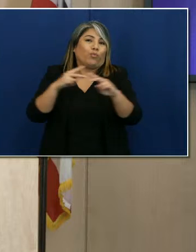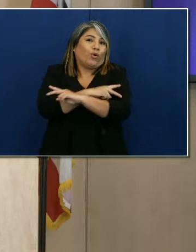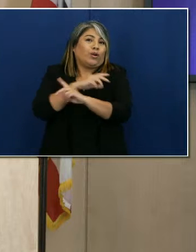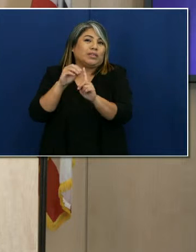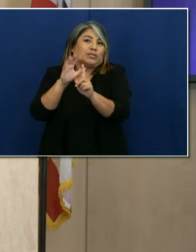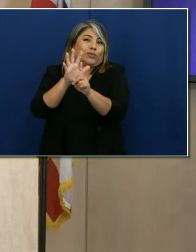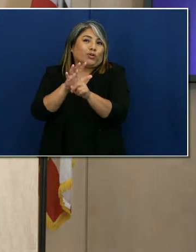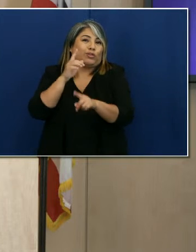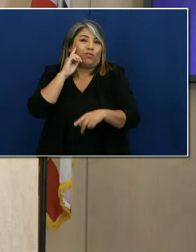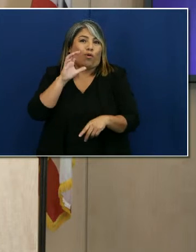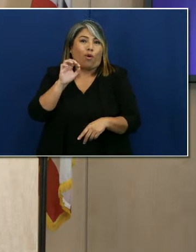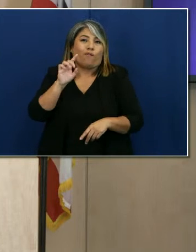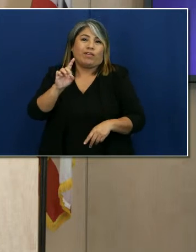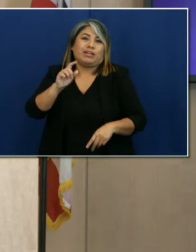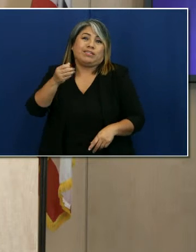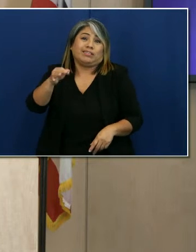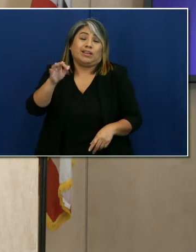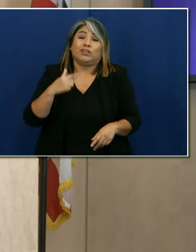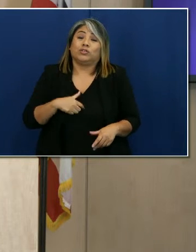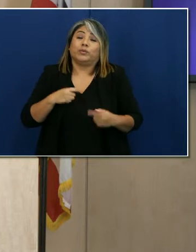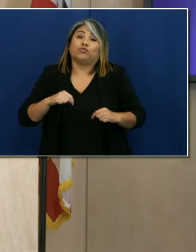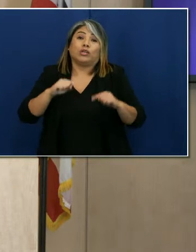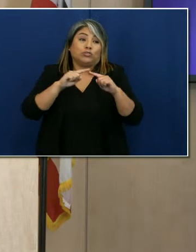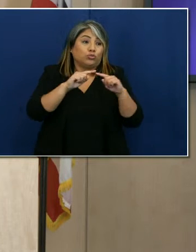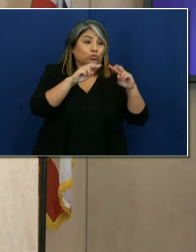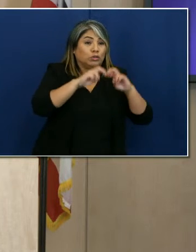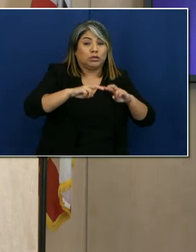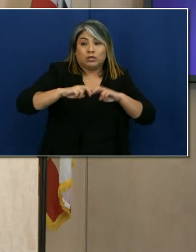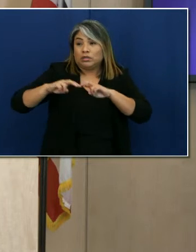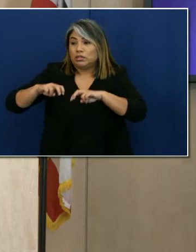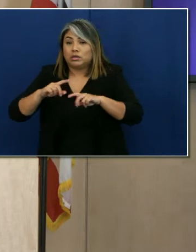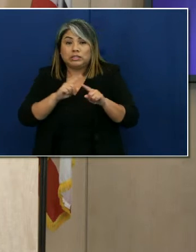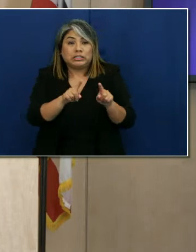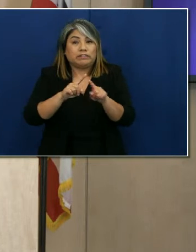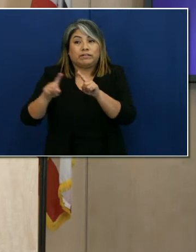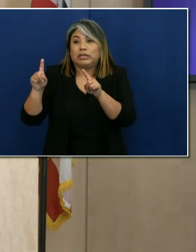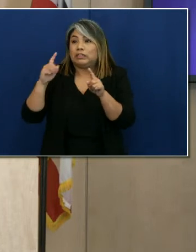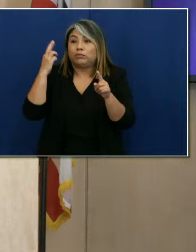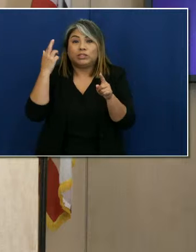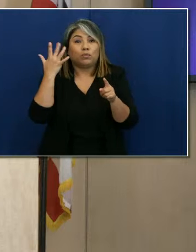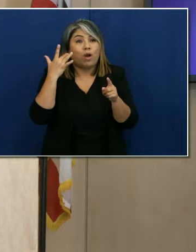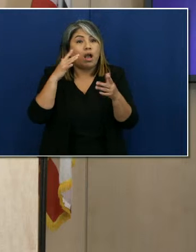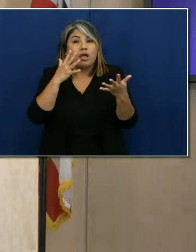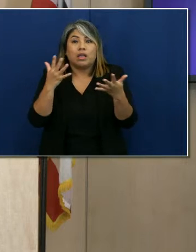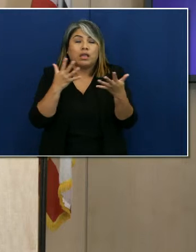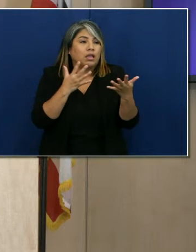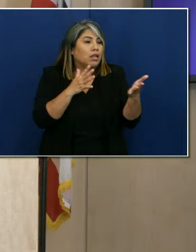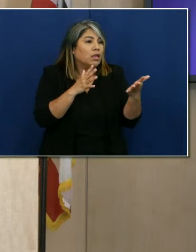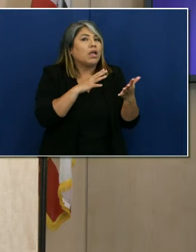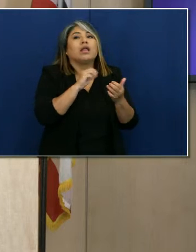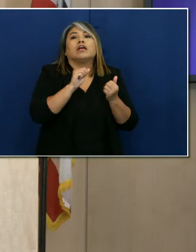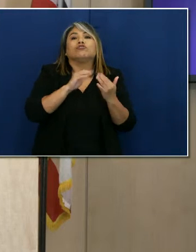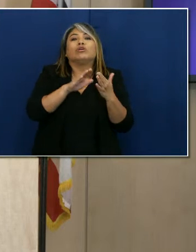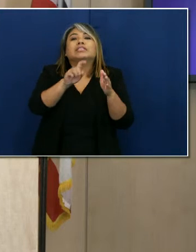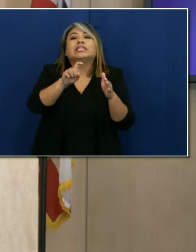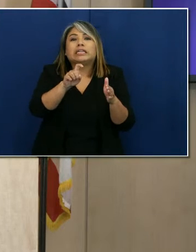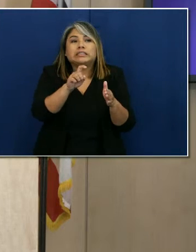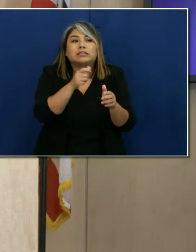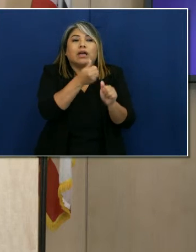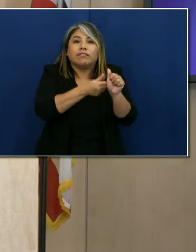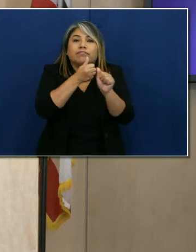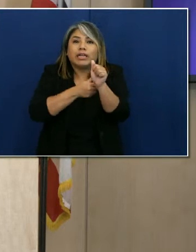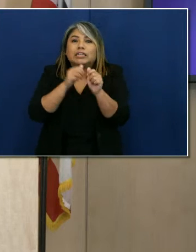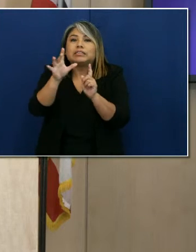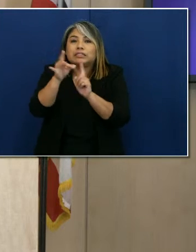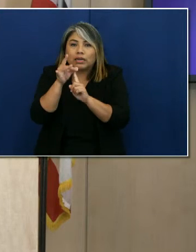to COVID-19. So we are trying to look at all of those various factors and address the needs of the individual cases